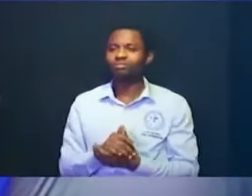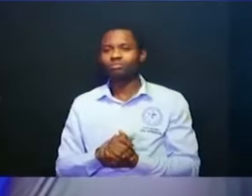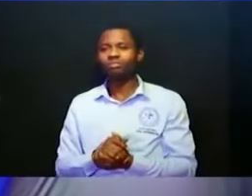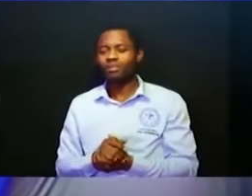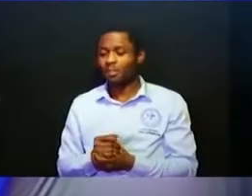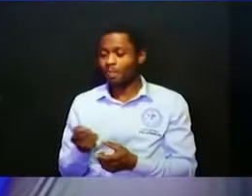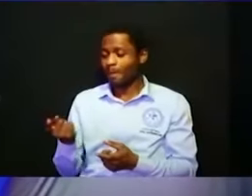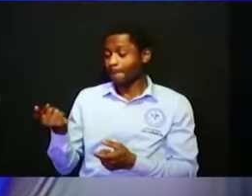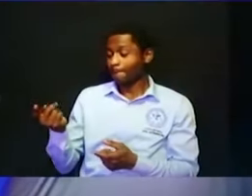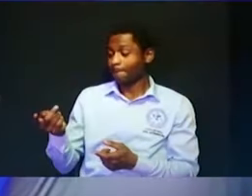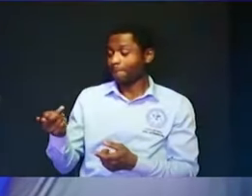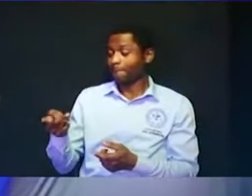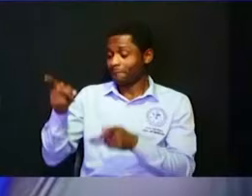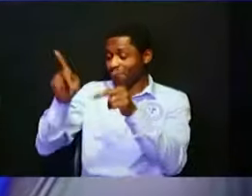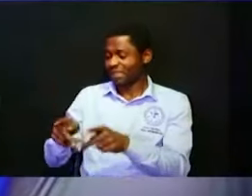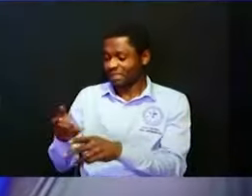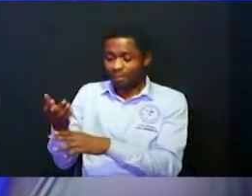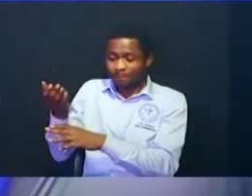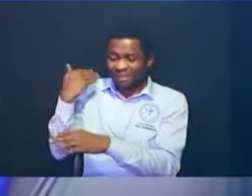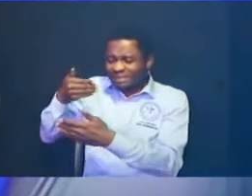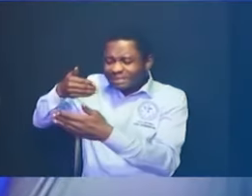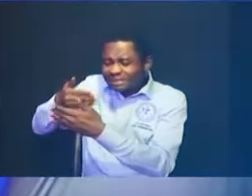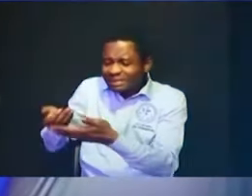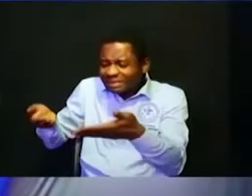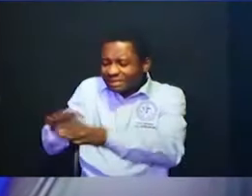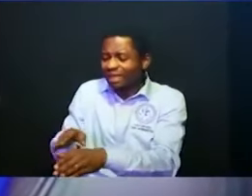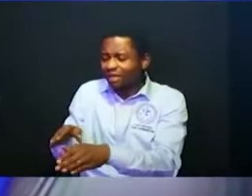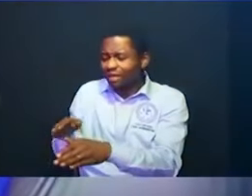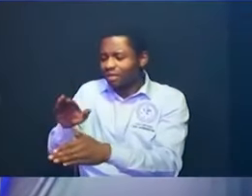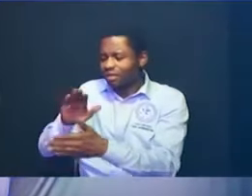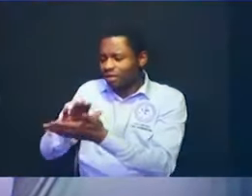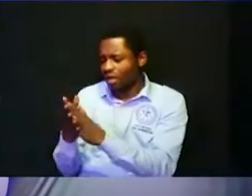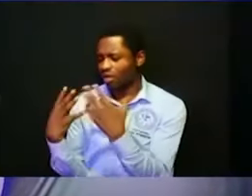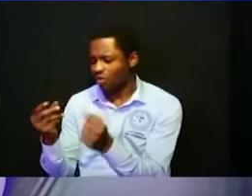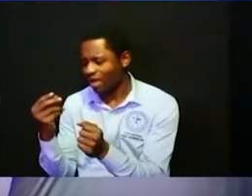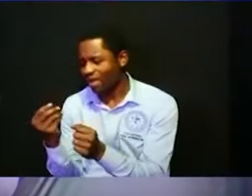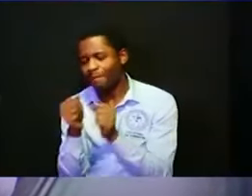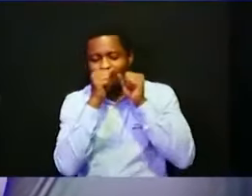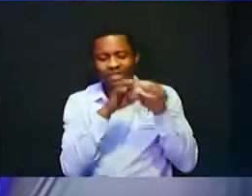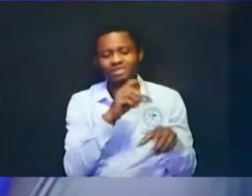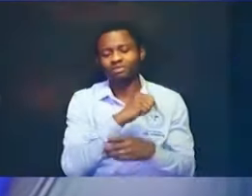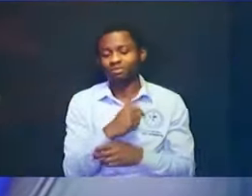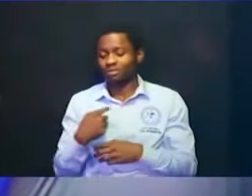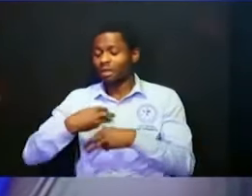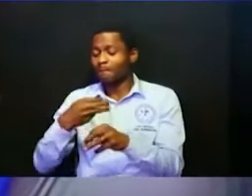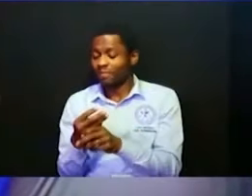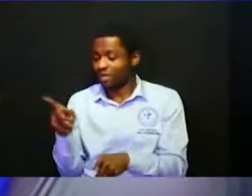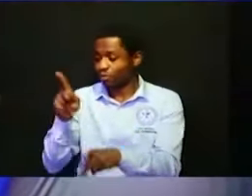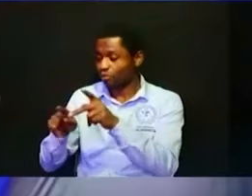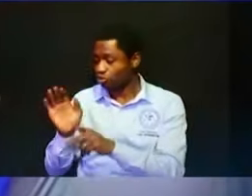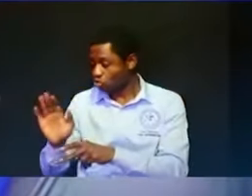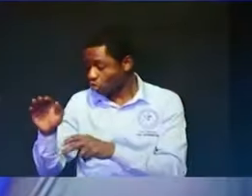dying blessed me. Nya anka owo numpo oshira me. I made the widow's heart sing. Na mema